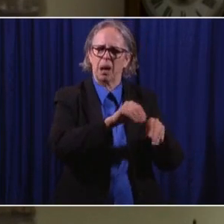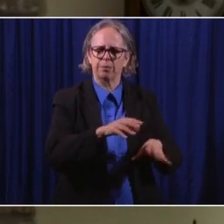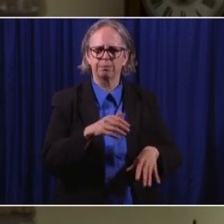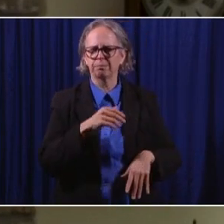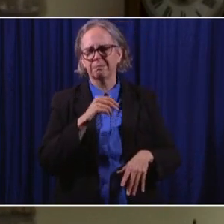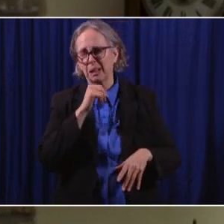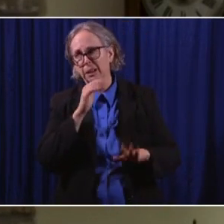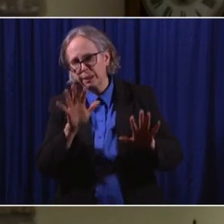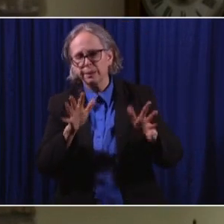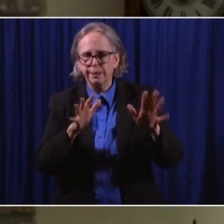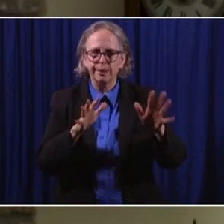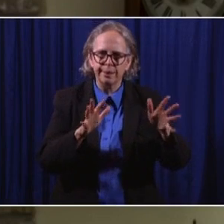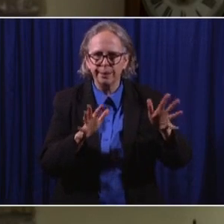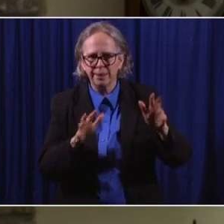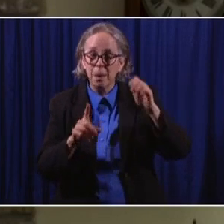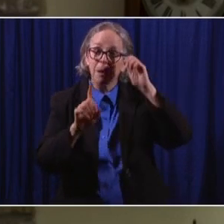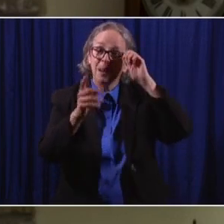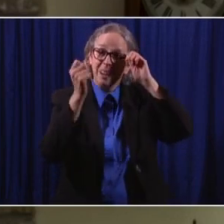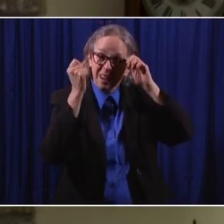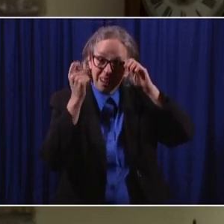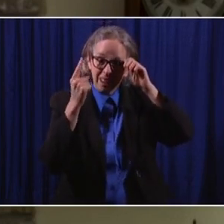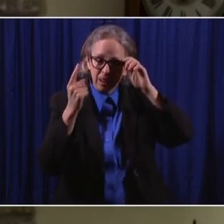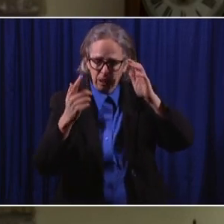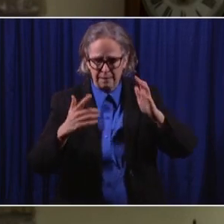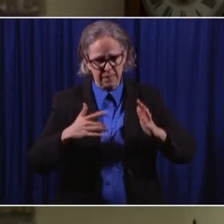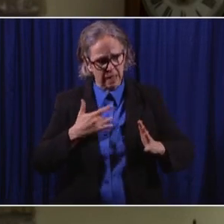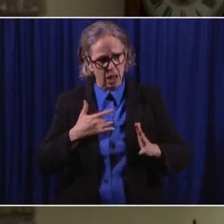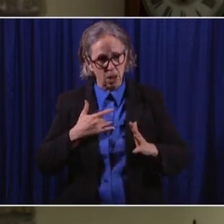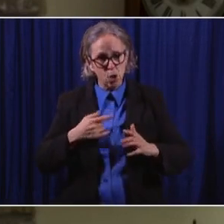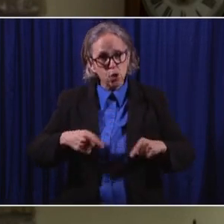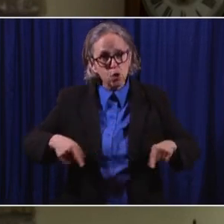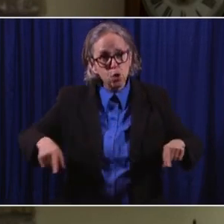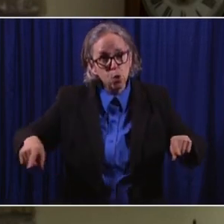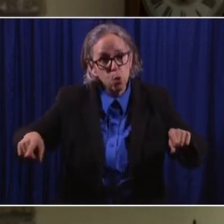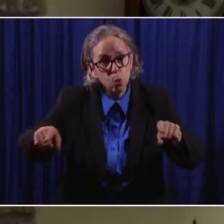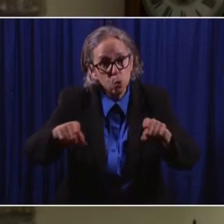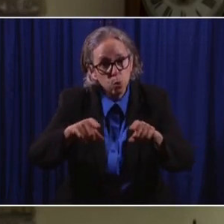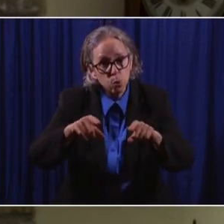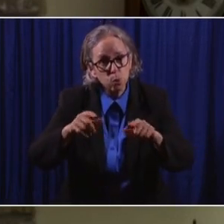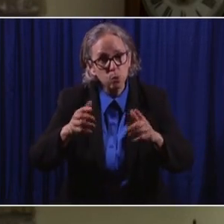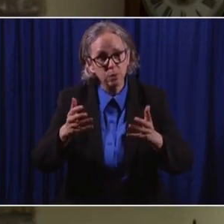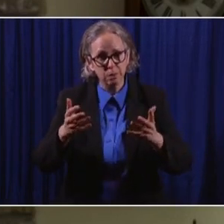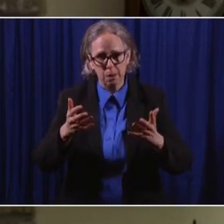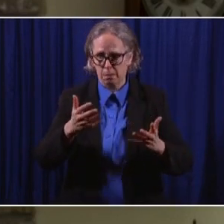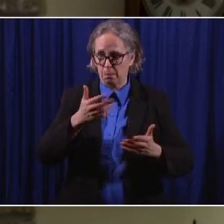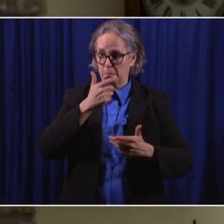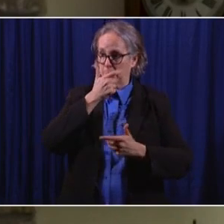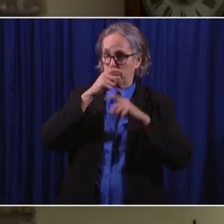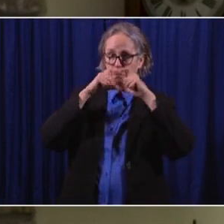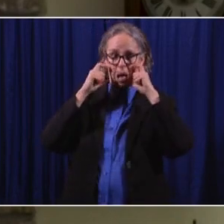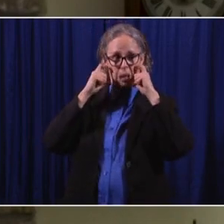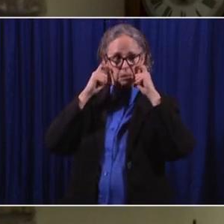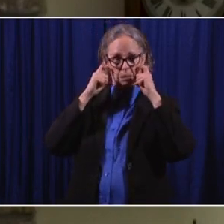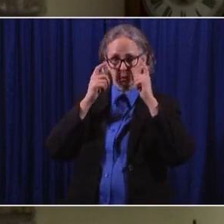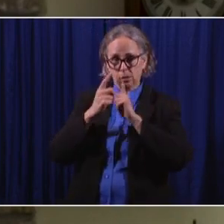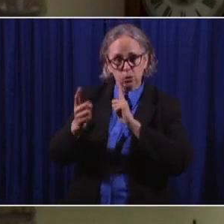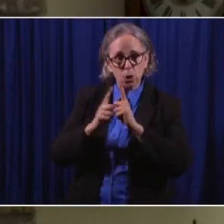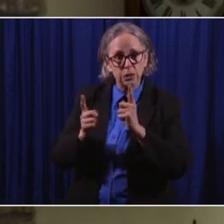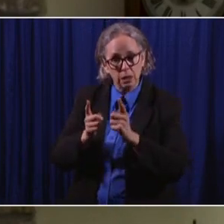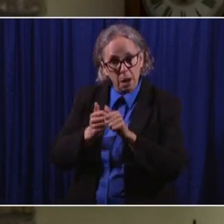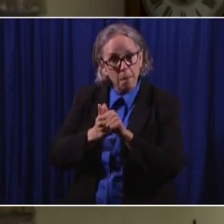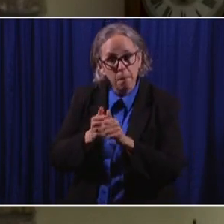think, Ohioans, because of the mask compliance and other things, have done a very, very good job at this.